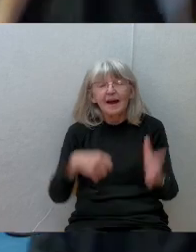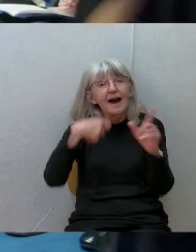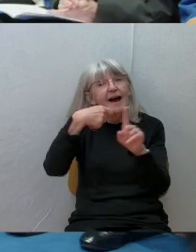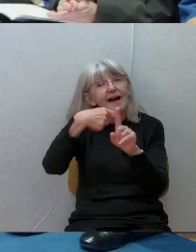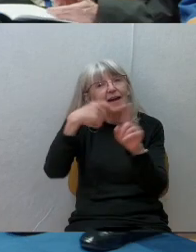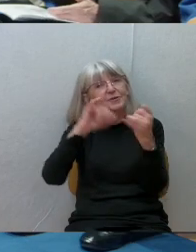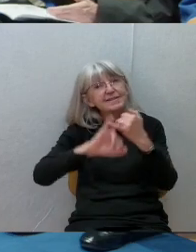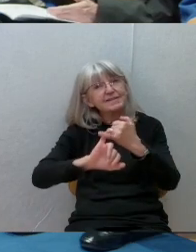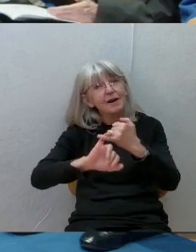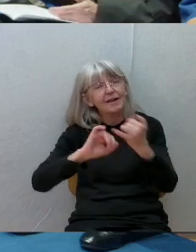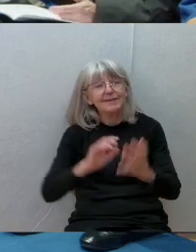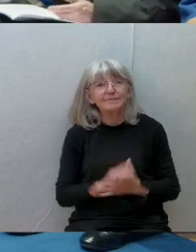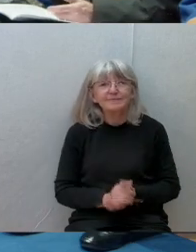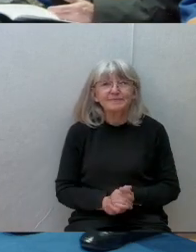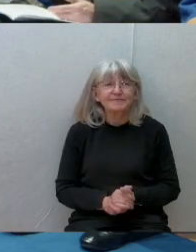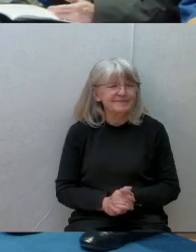Catherine Sterling.